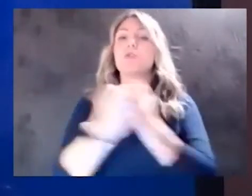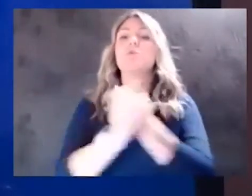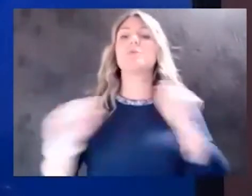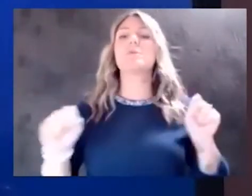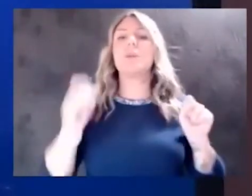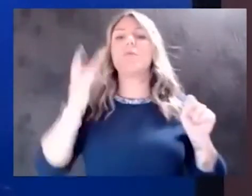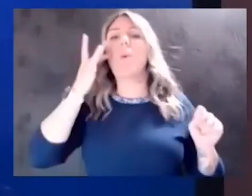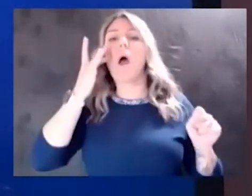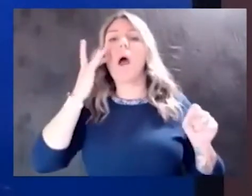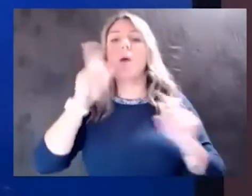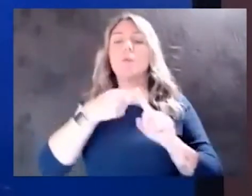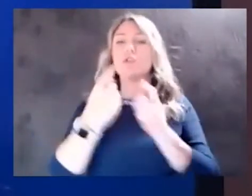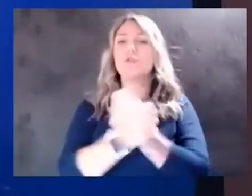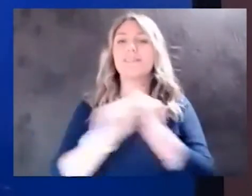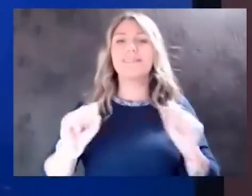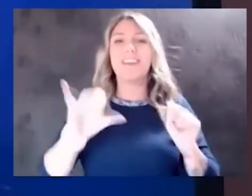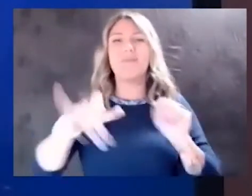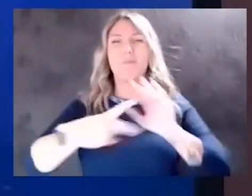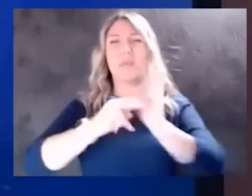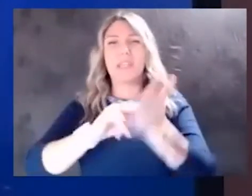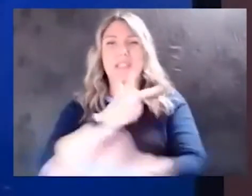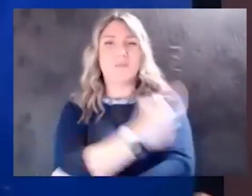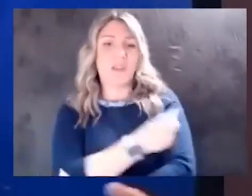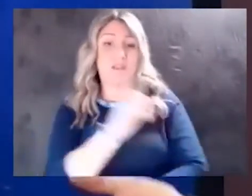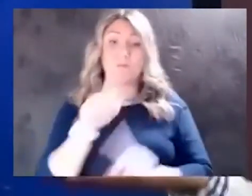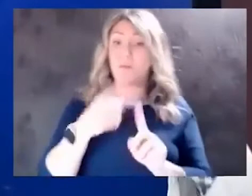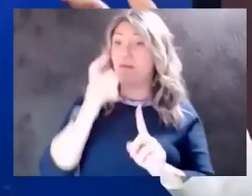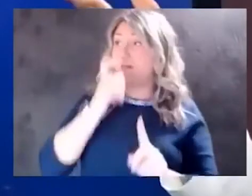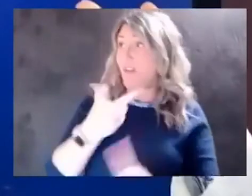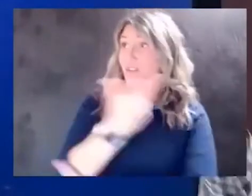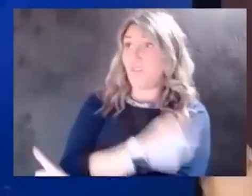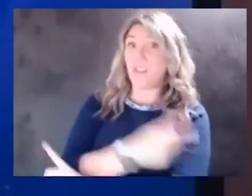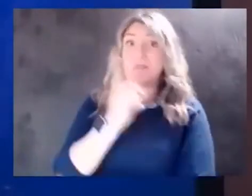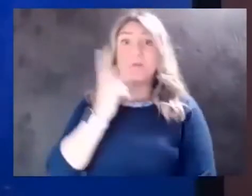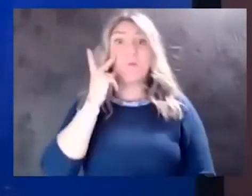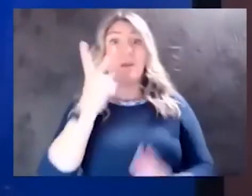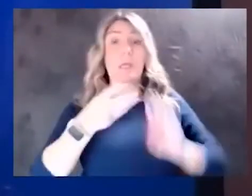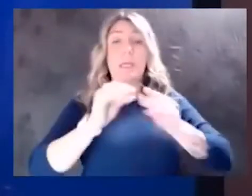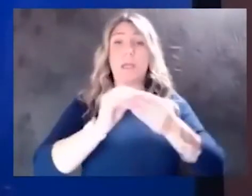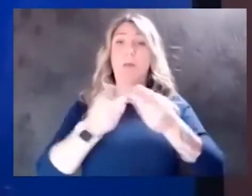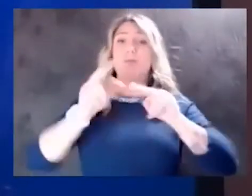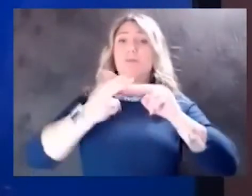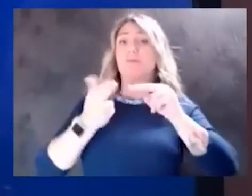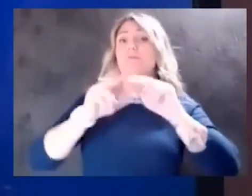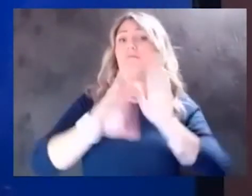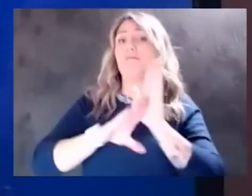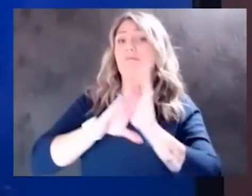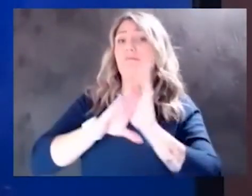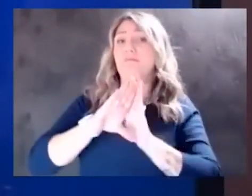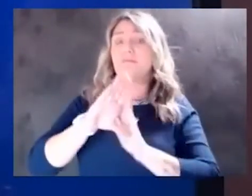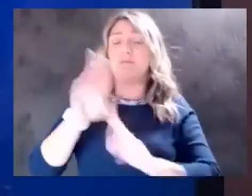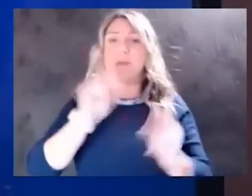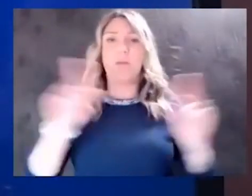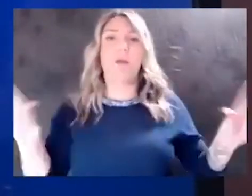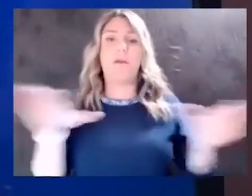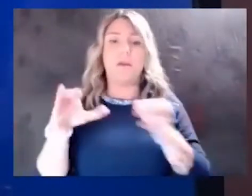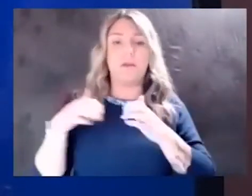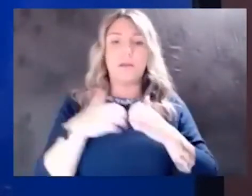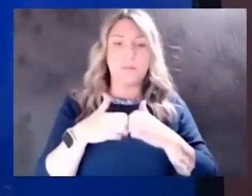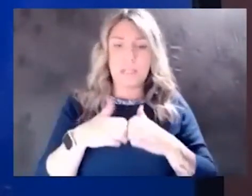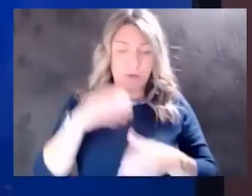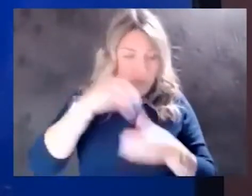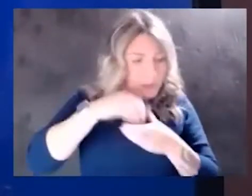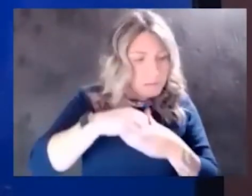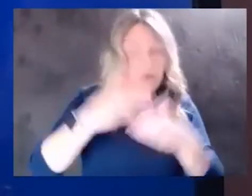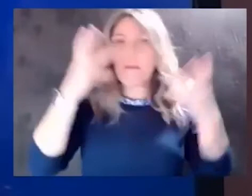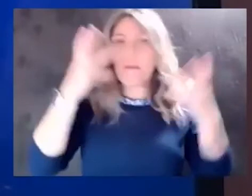is when you're vaccinated. When you're not vaccinated is when you see the numbers start to rise again, because people start getting together indoors and outdoors. I